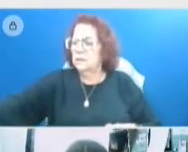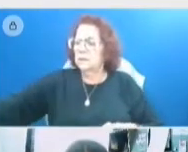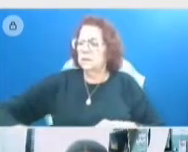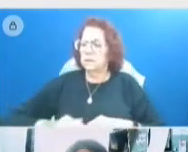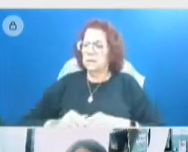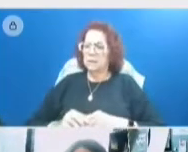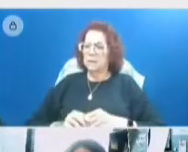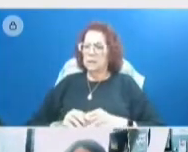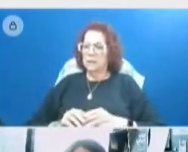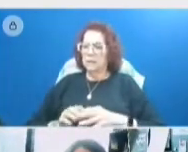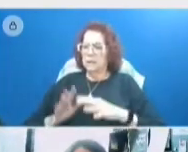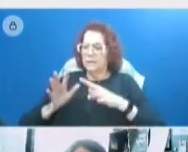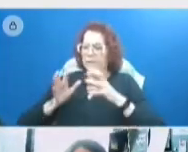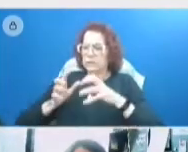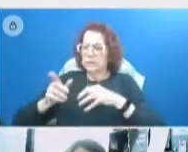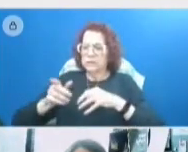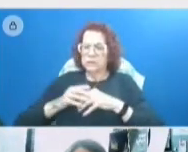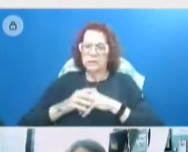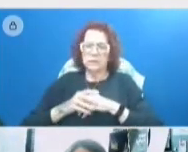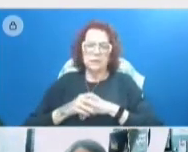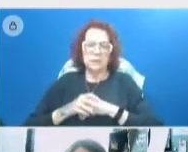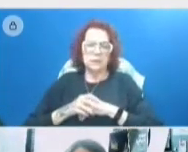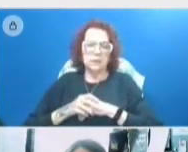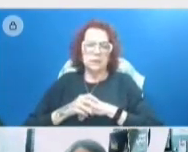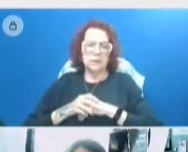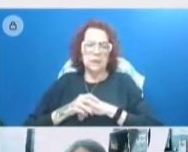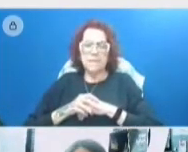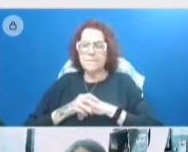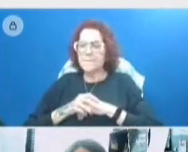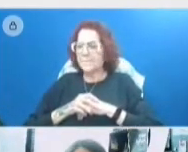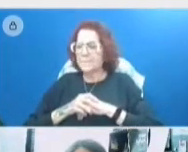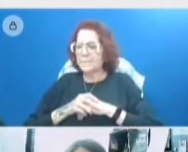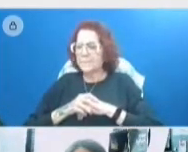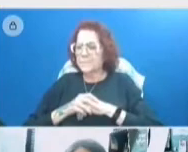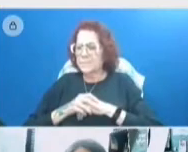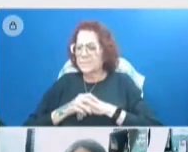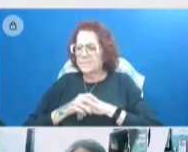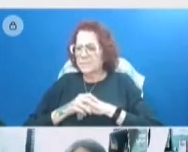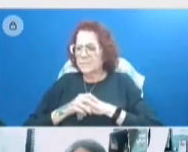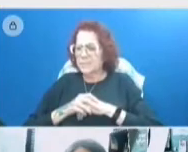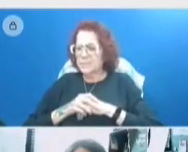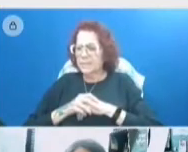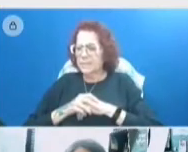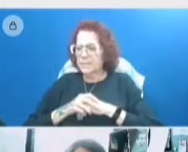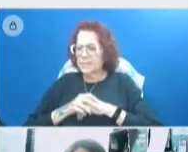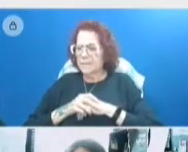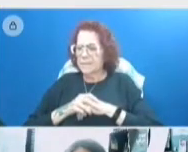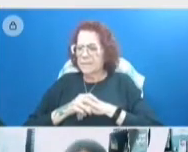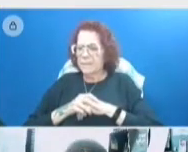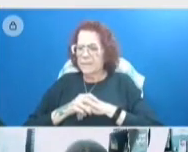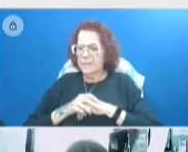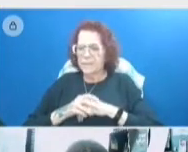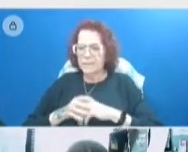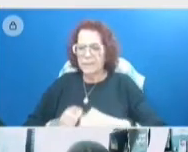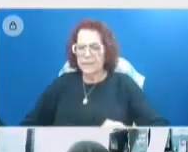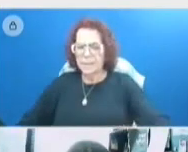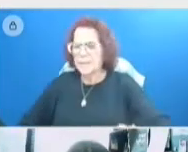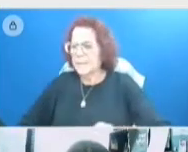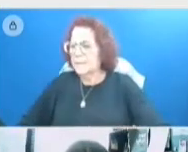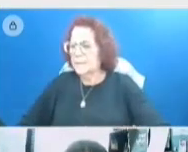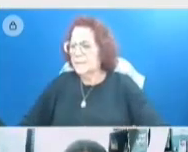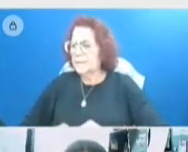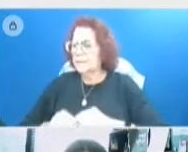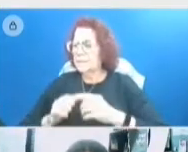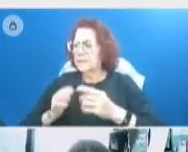either explicit text, or we'll have to hold this over for the next meeting. Can we just hold it over? I think it'd be easier. Do you mind? And then we'll